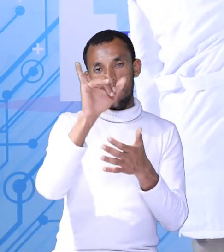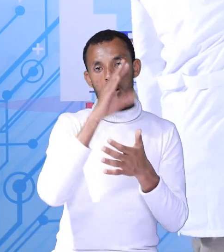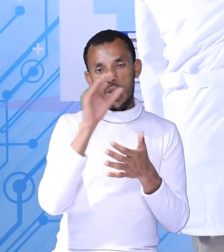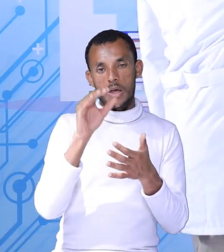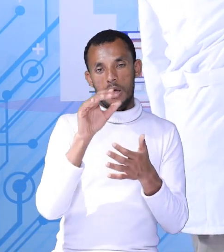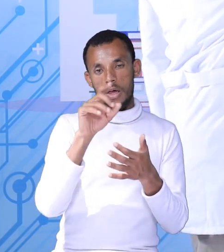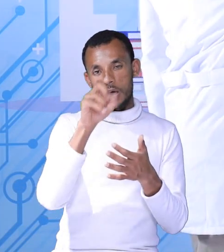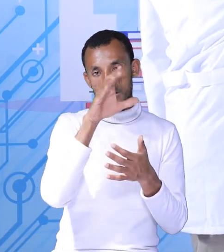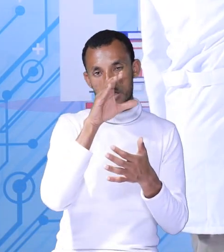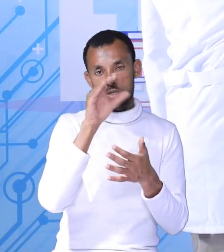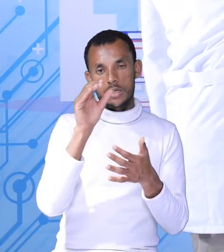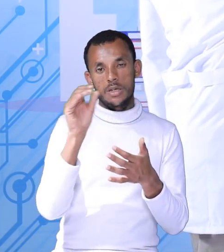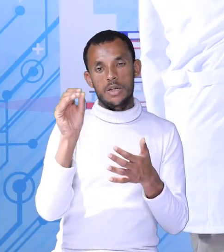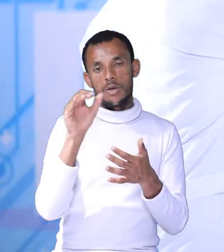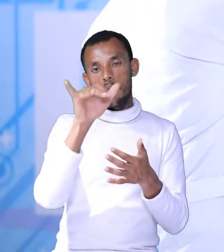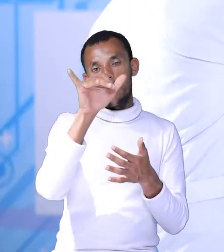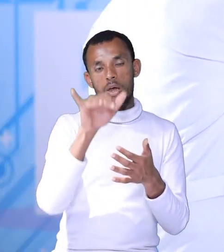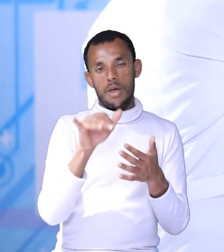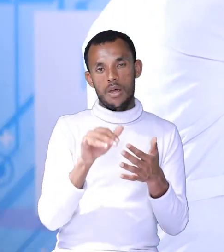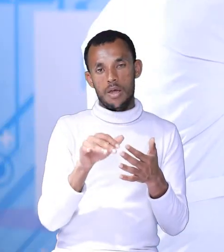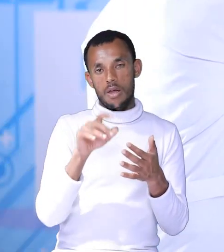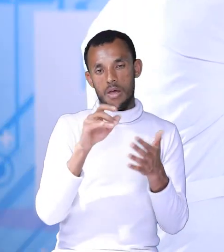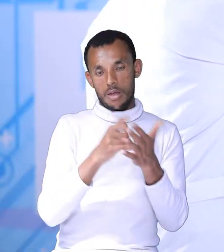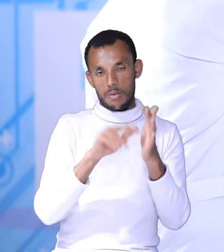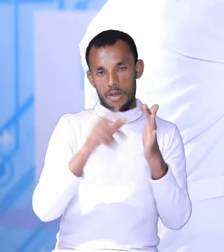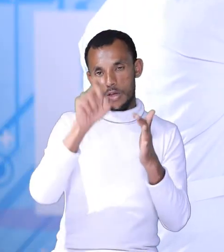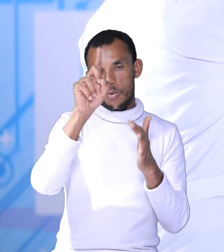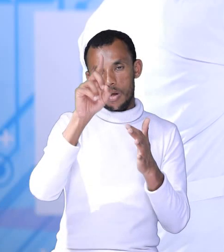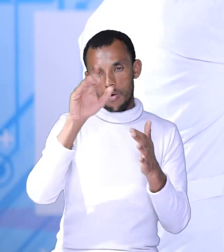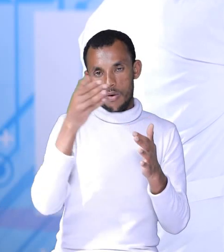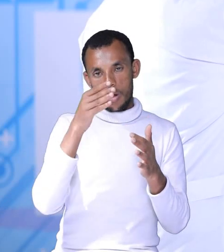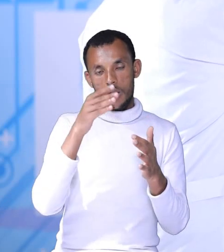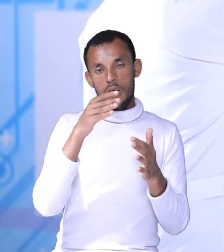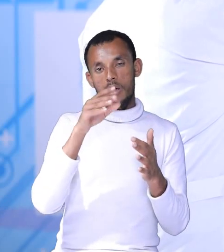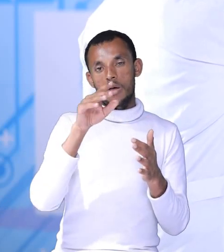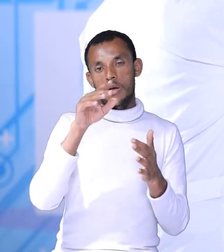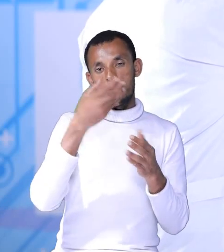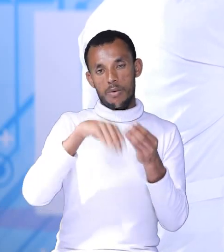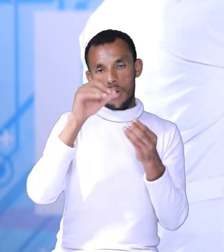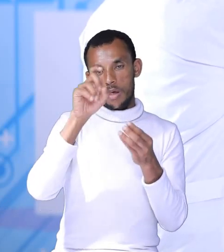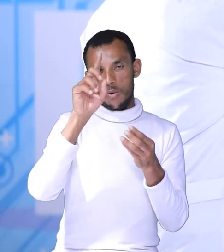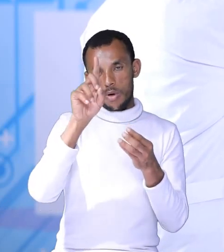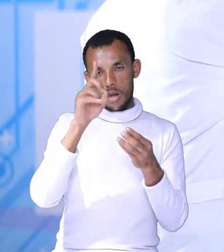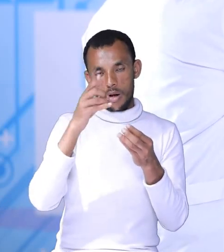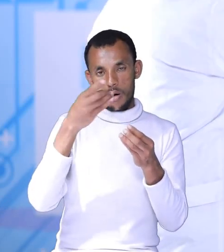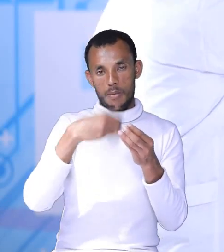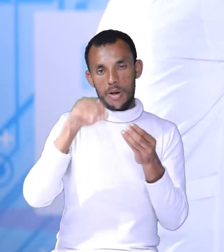that means the average of this one. It is you take x1, x2, x1 plus x2 over